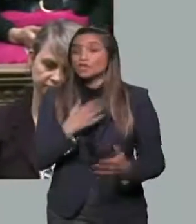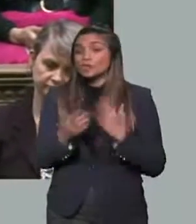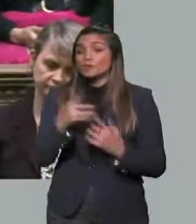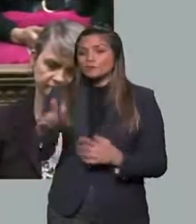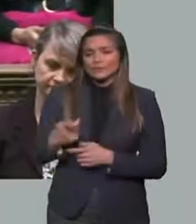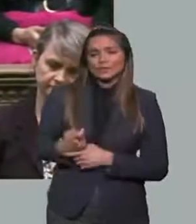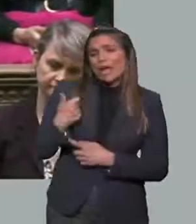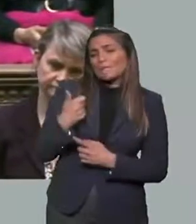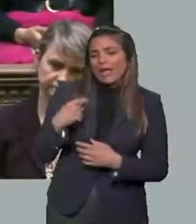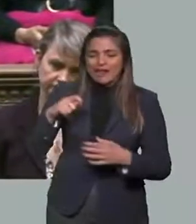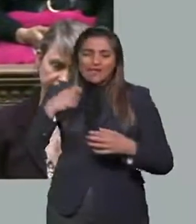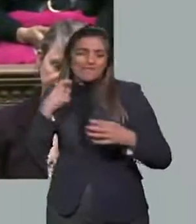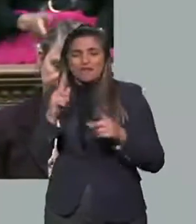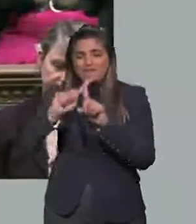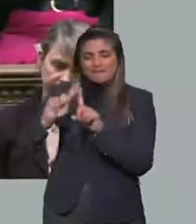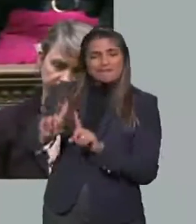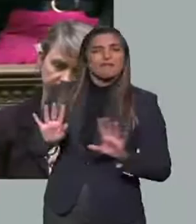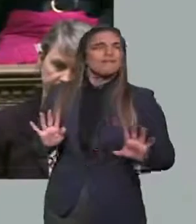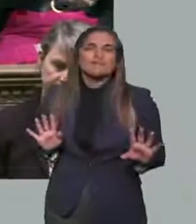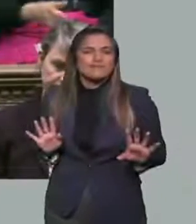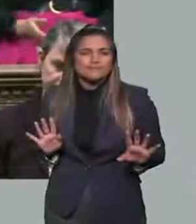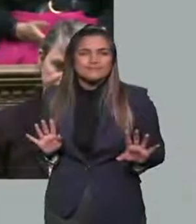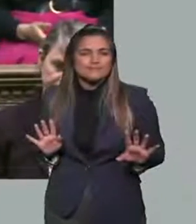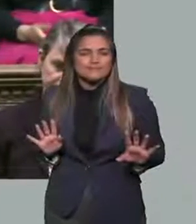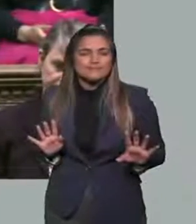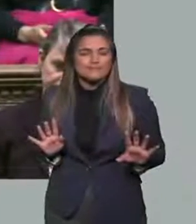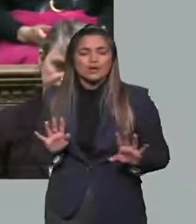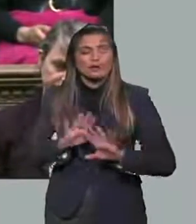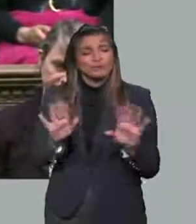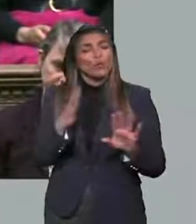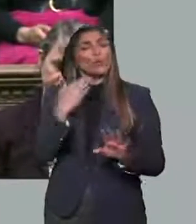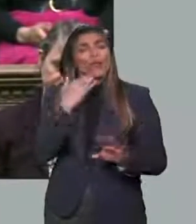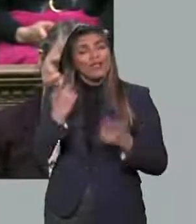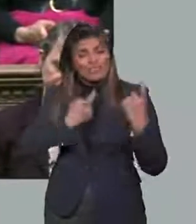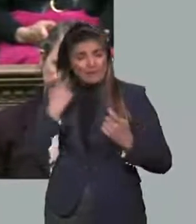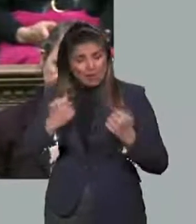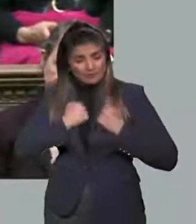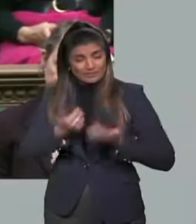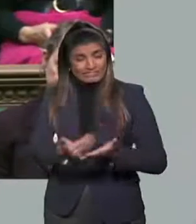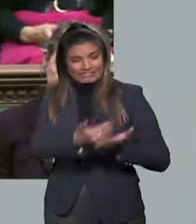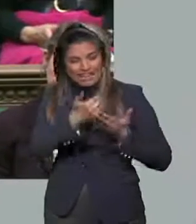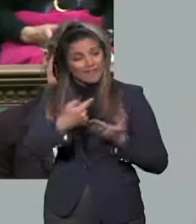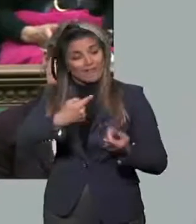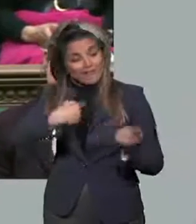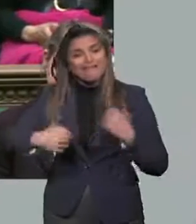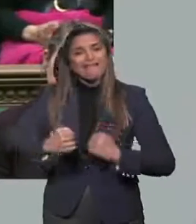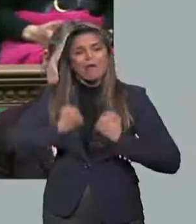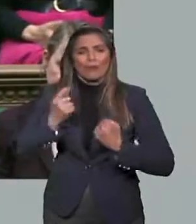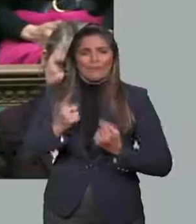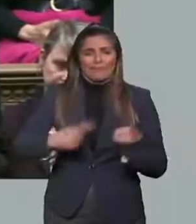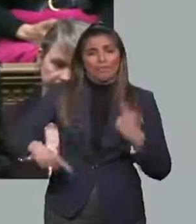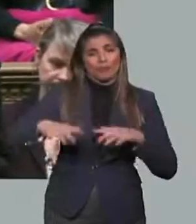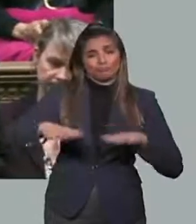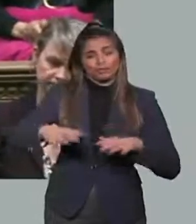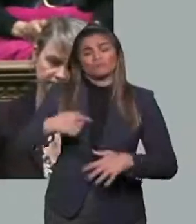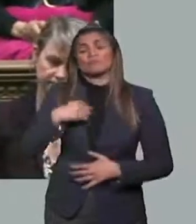and caviar he serves. There's no ifs or buts when it comes to the safety of the British people. So I ask